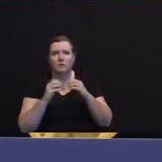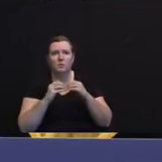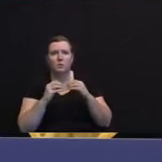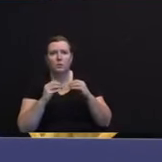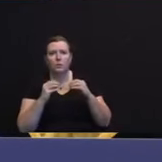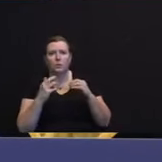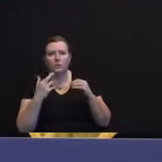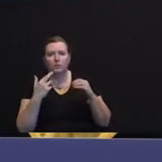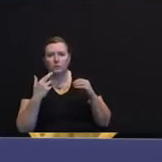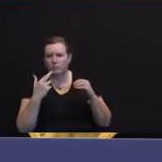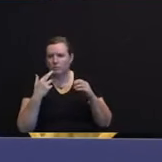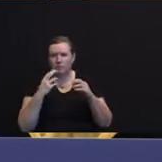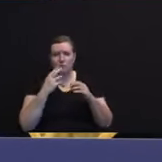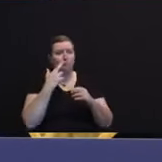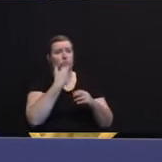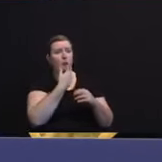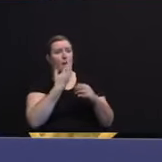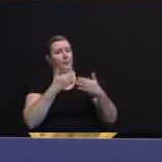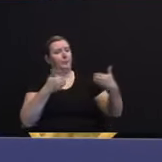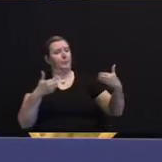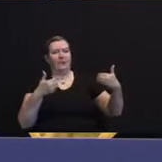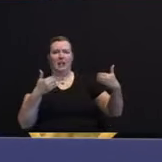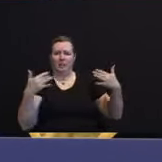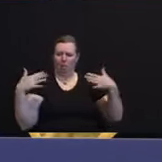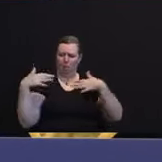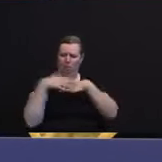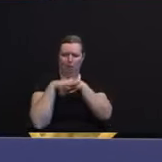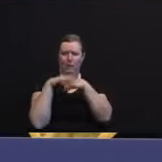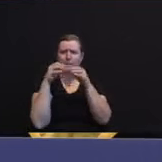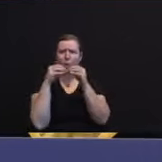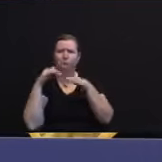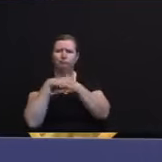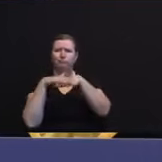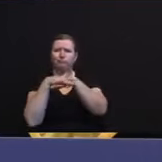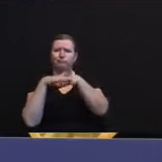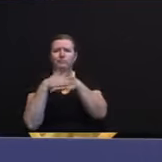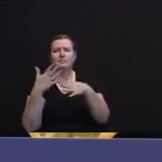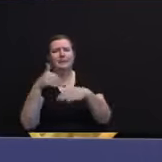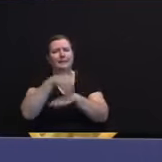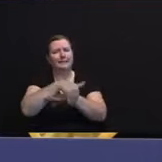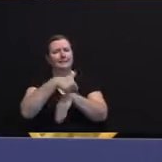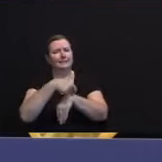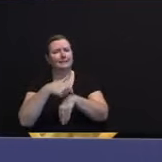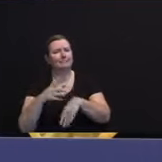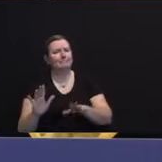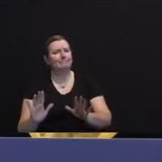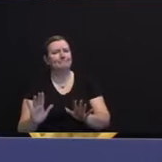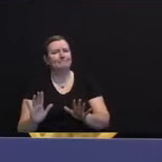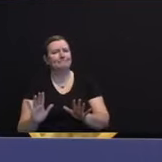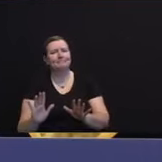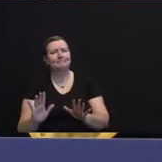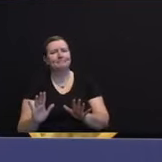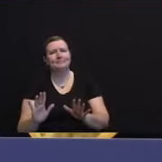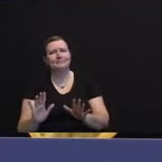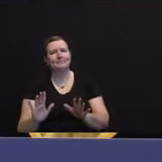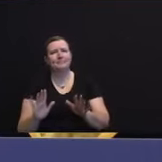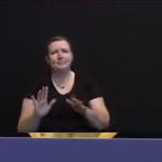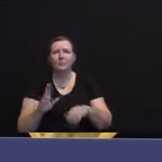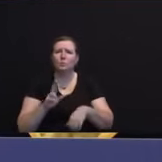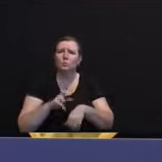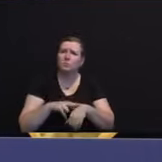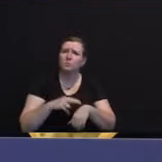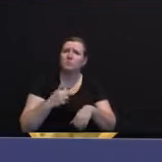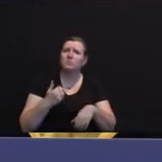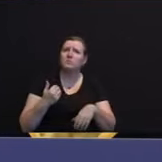was the last time, no more, by the way, even though I love you. When was the last time you had a dinner reservation at 10 o'clock? It